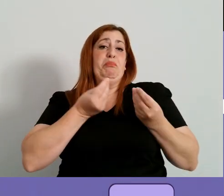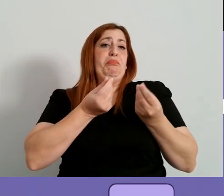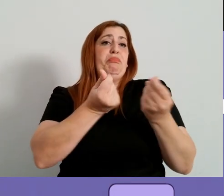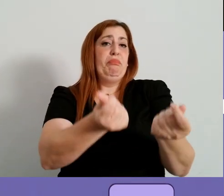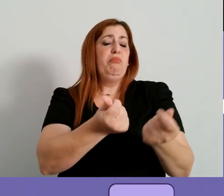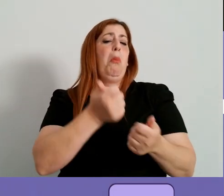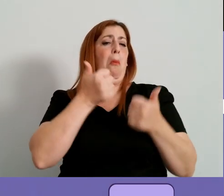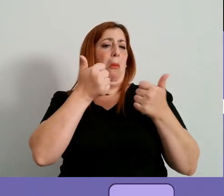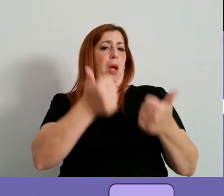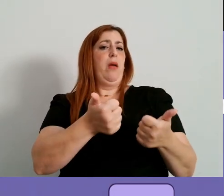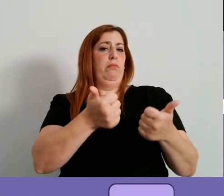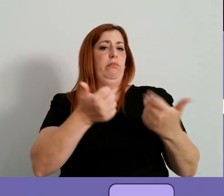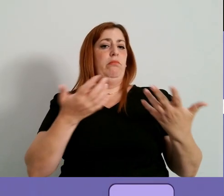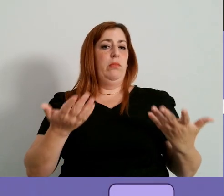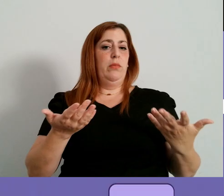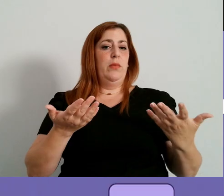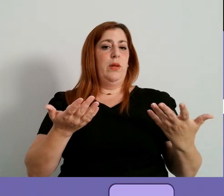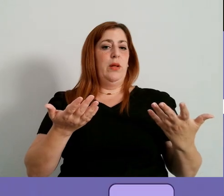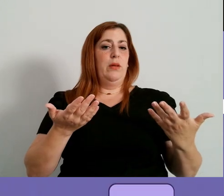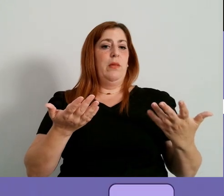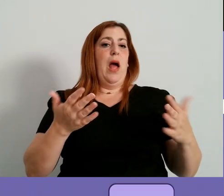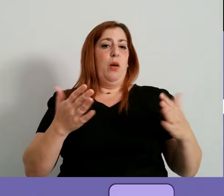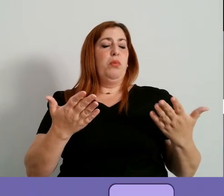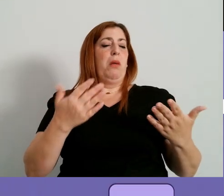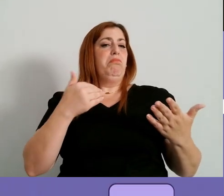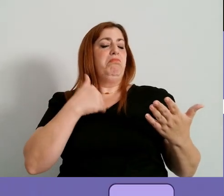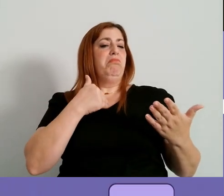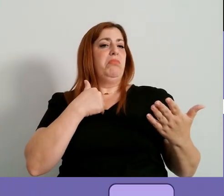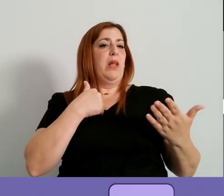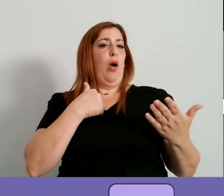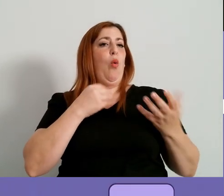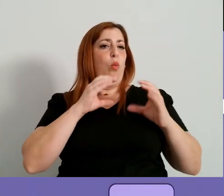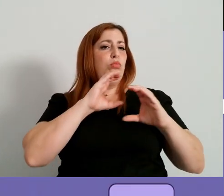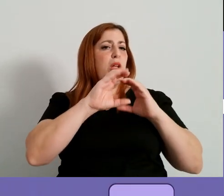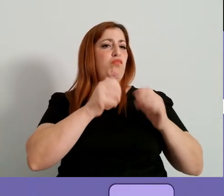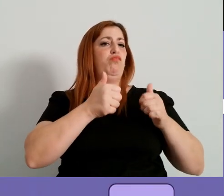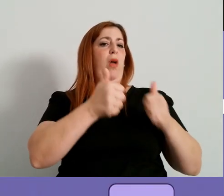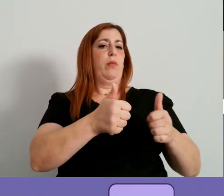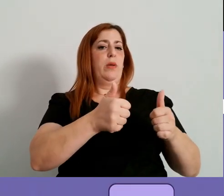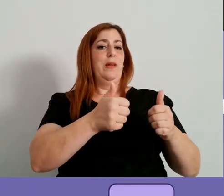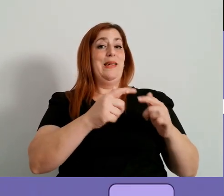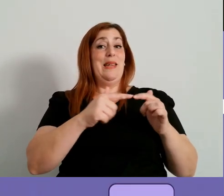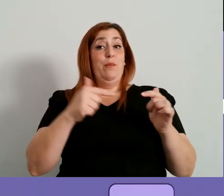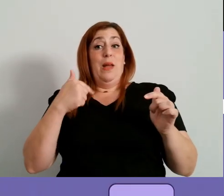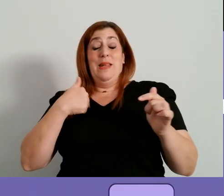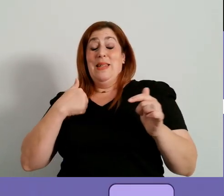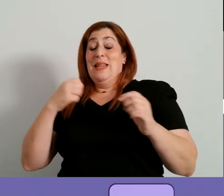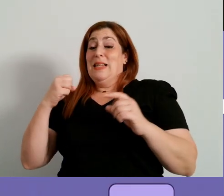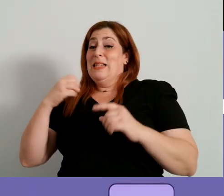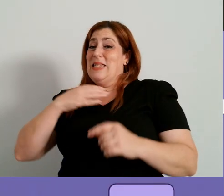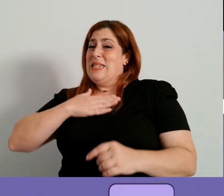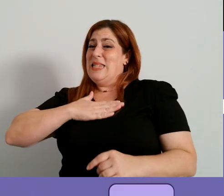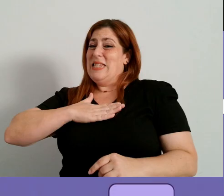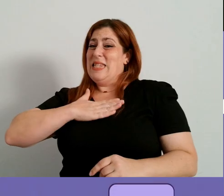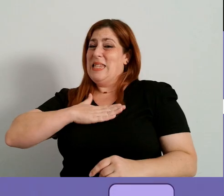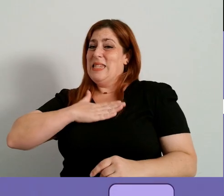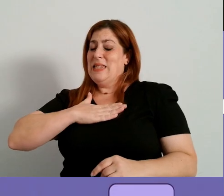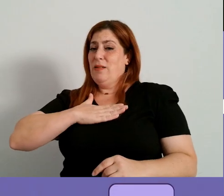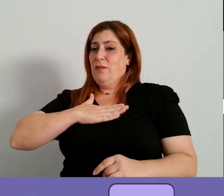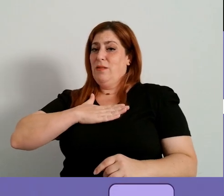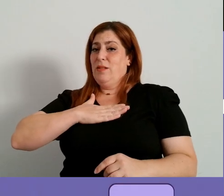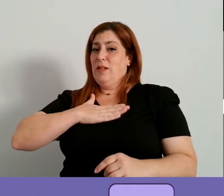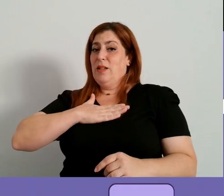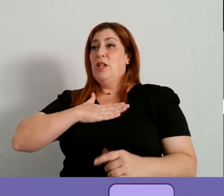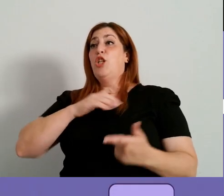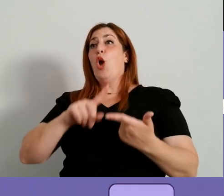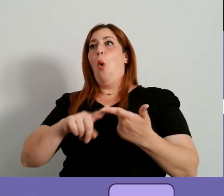is pretty okay. So you can say that that is a bit lower down, but I am very sensitive and very insensitive